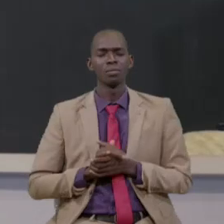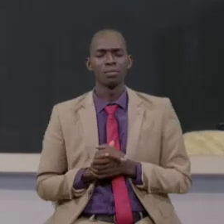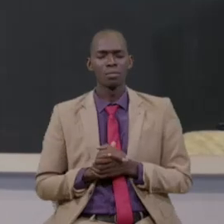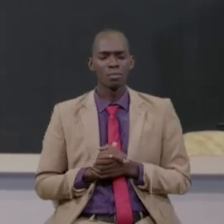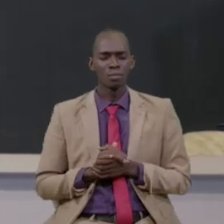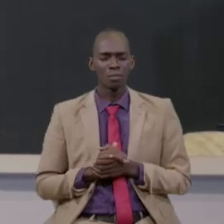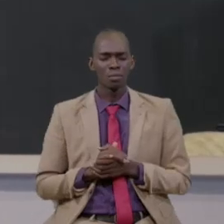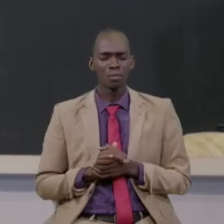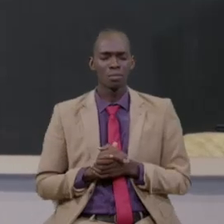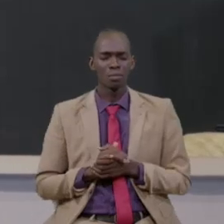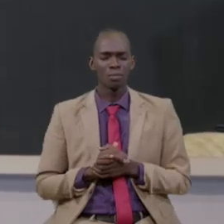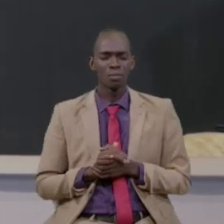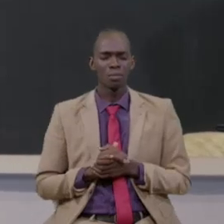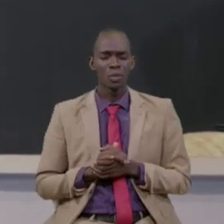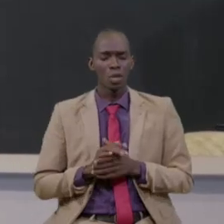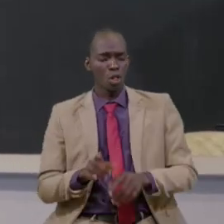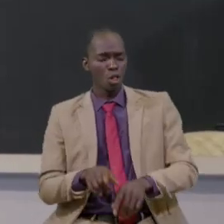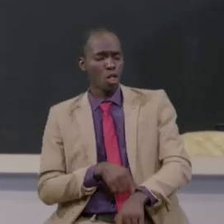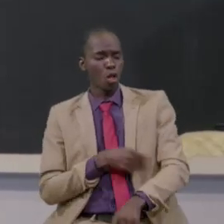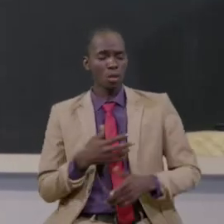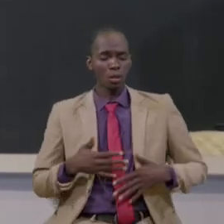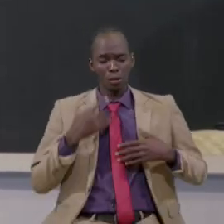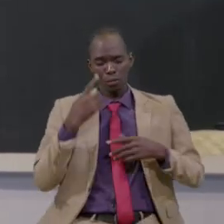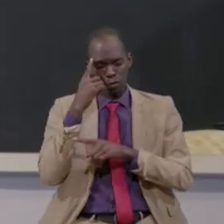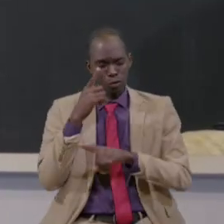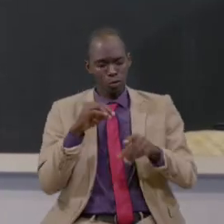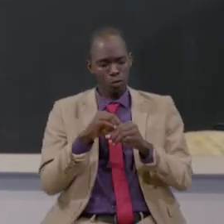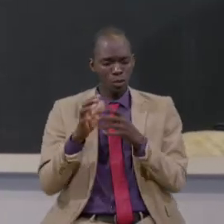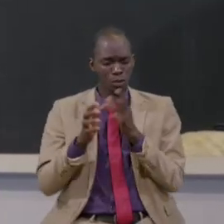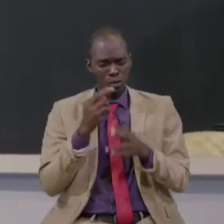Long life without sickness.